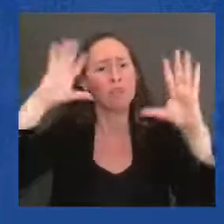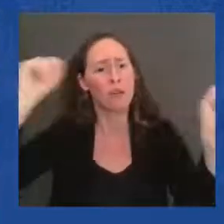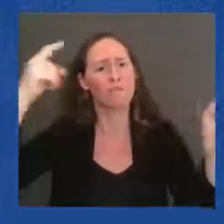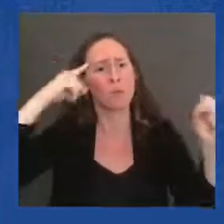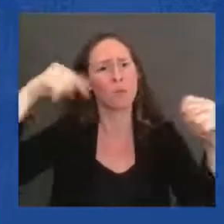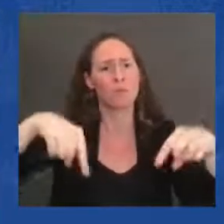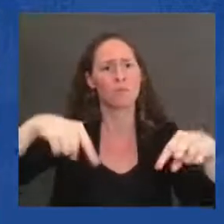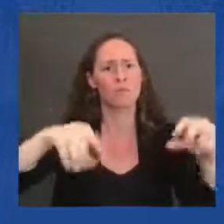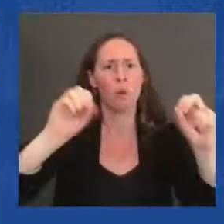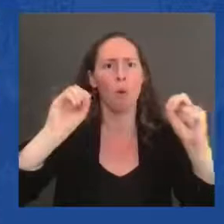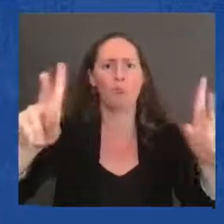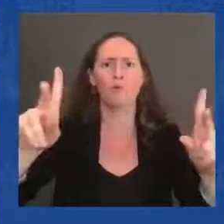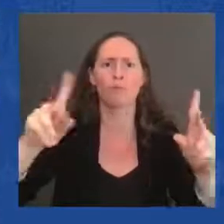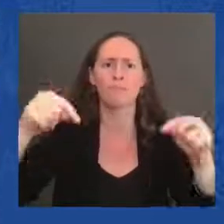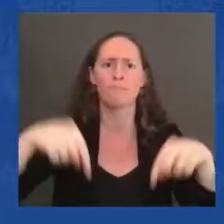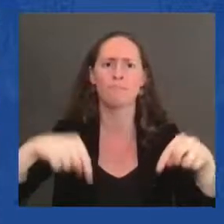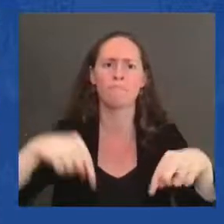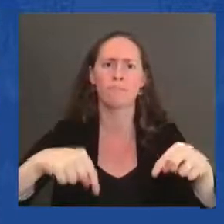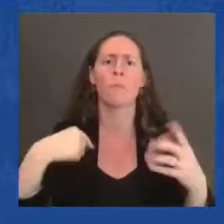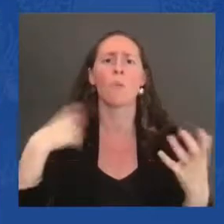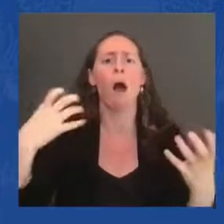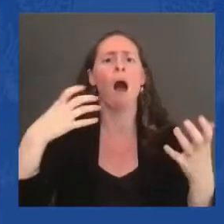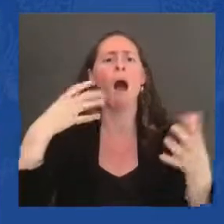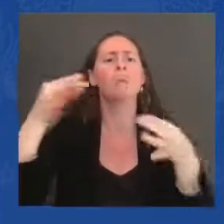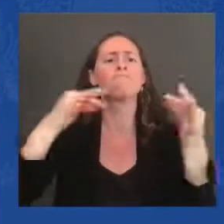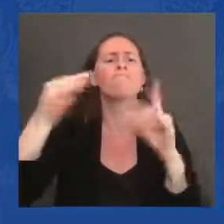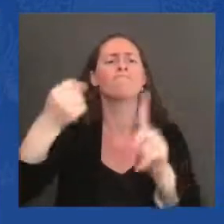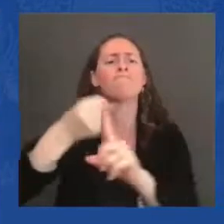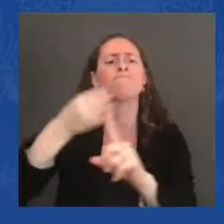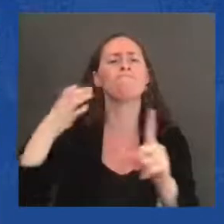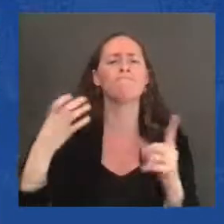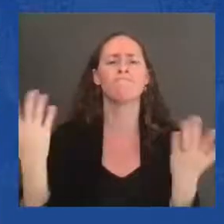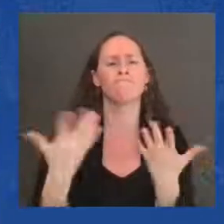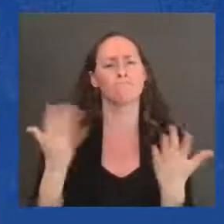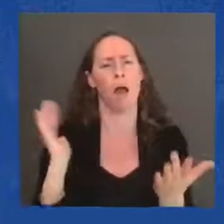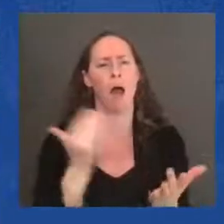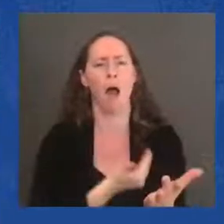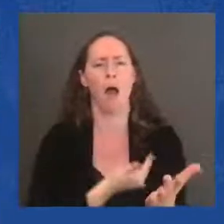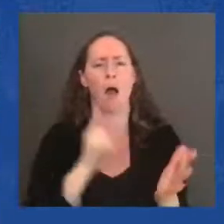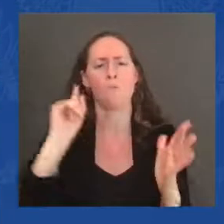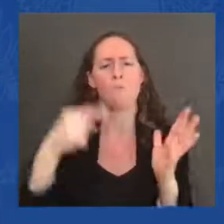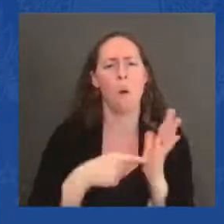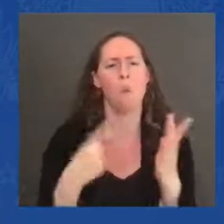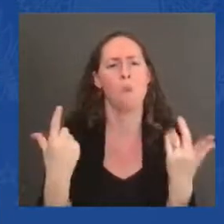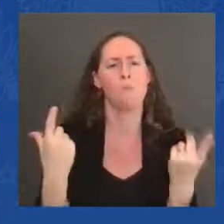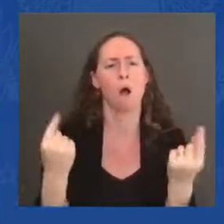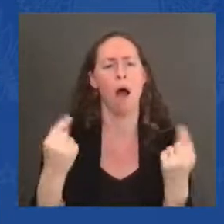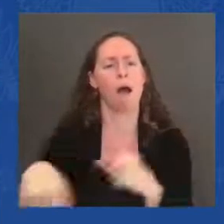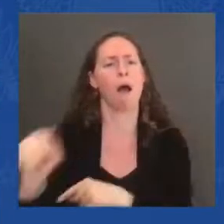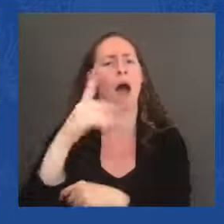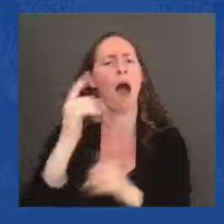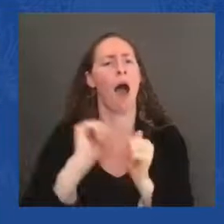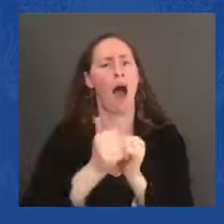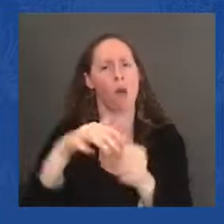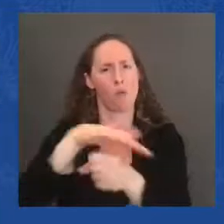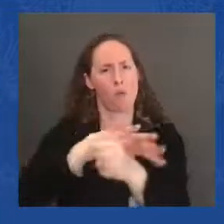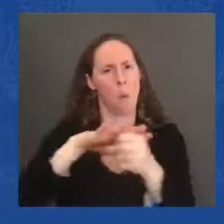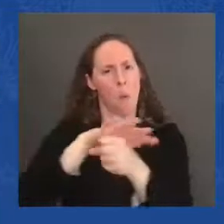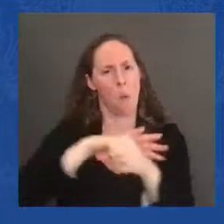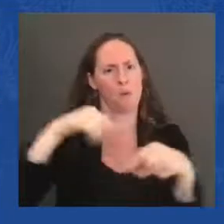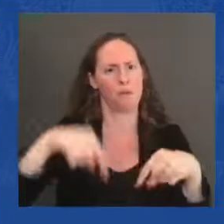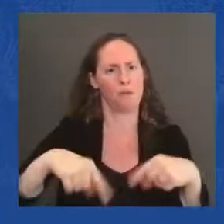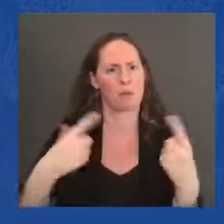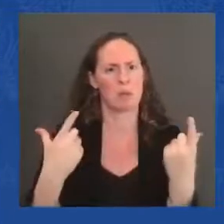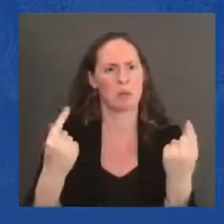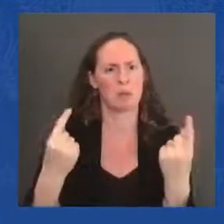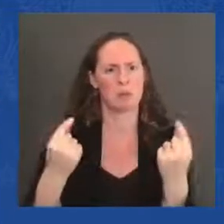in our interagency wildland fire management world. As Grant said, safe and effective fire management